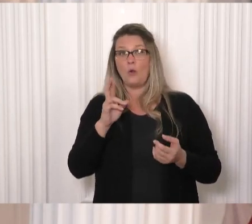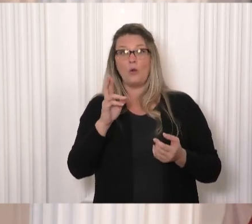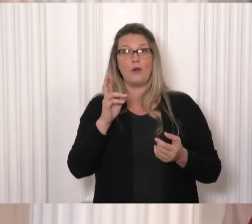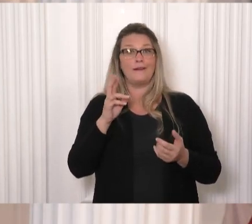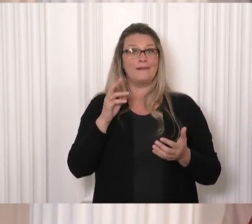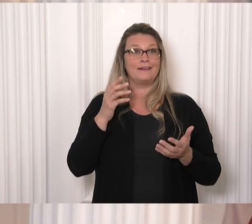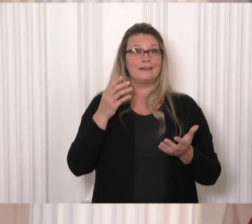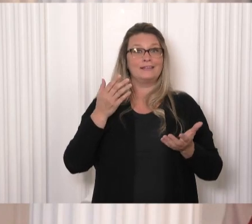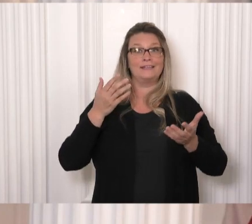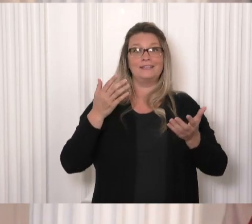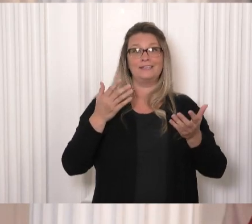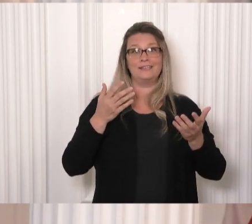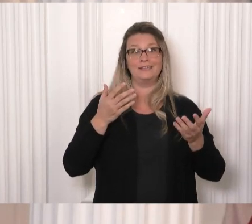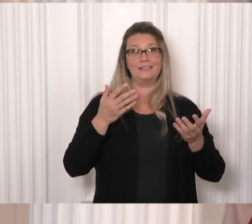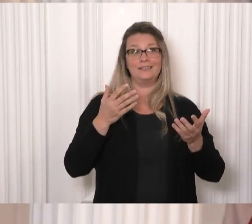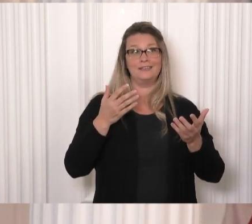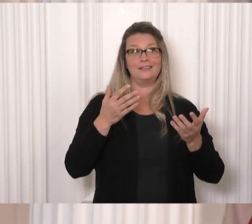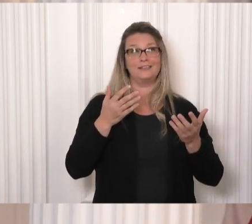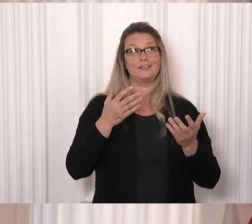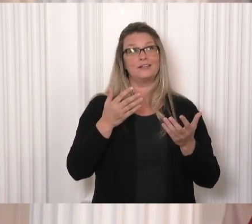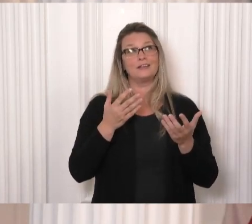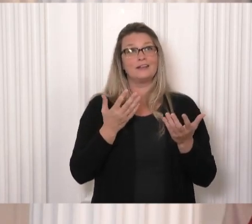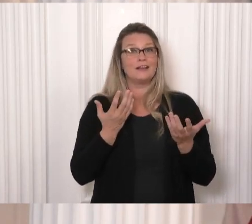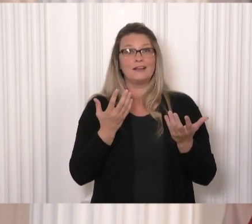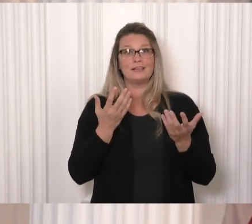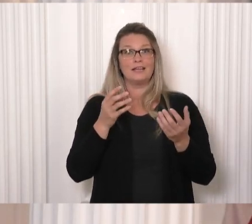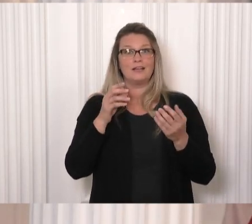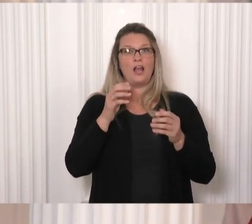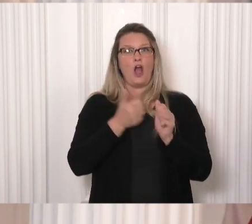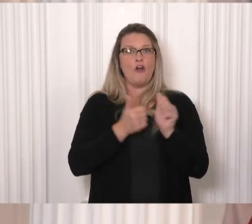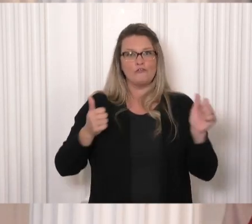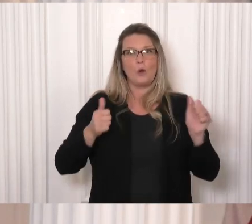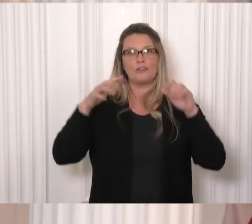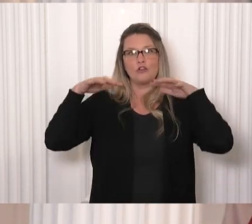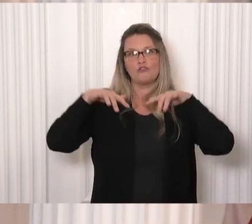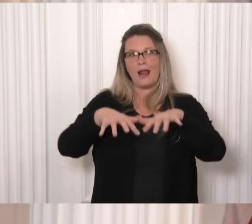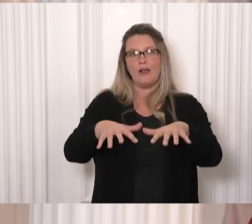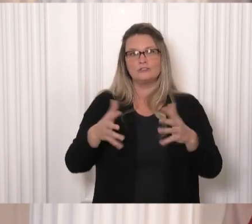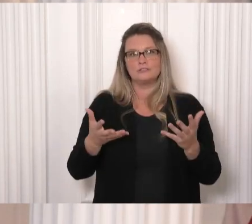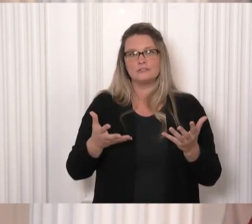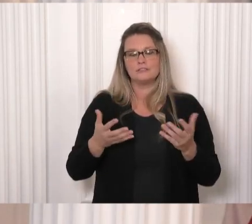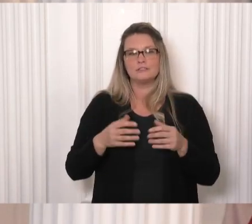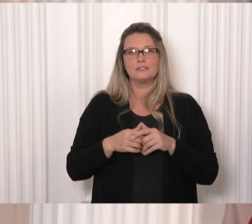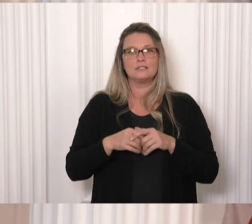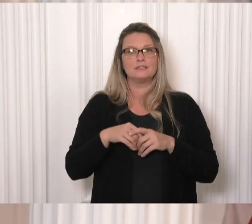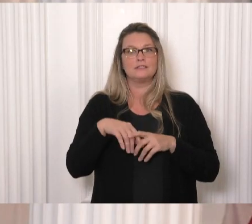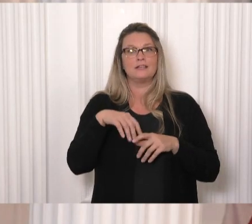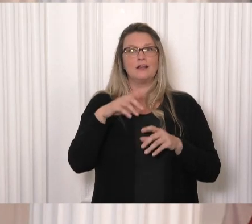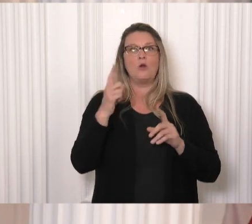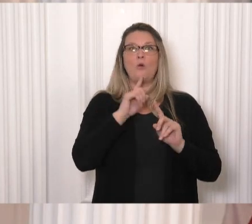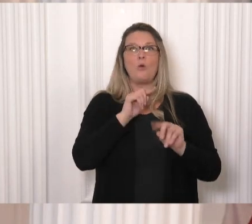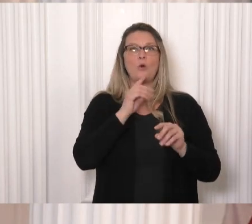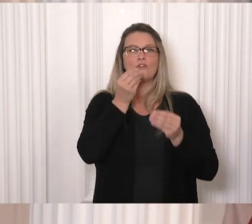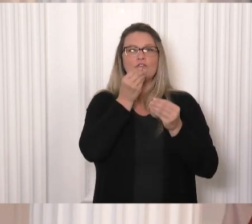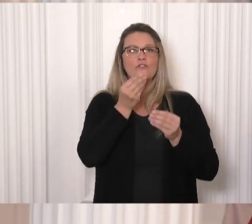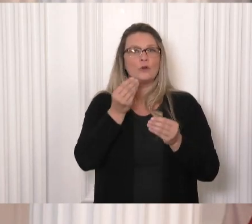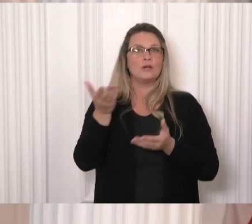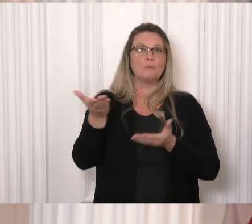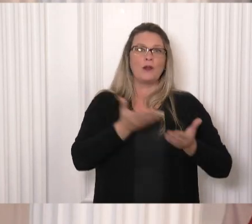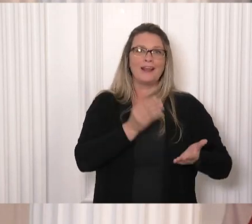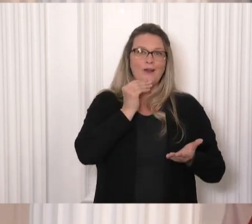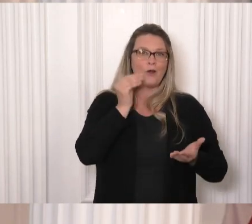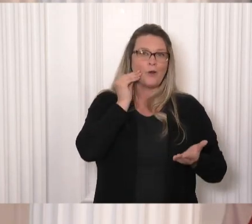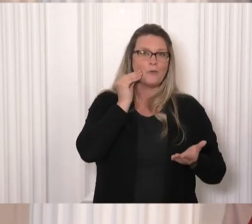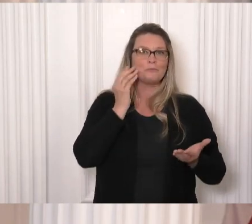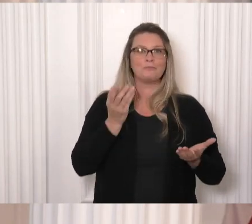are, again, without having to be in big crowds. You do takeout at the restaurant. You need your